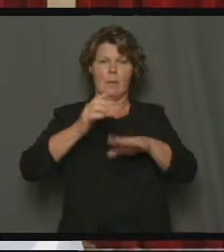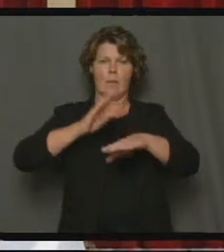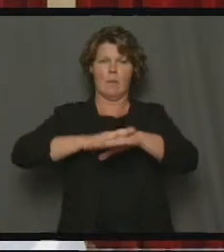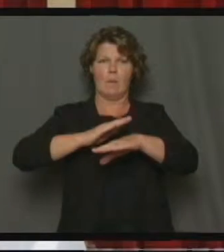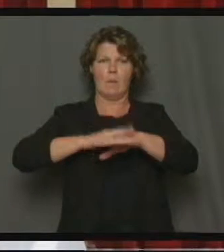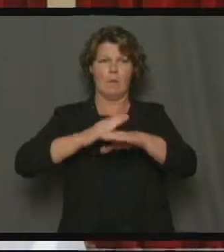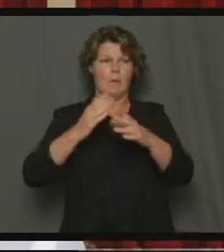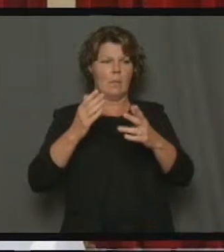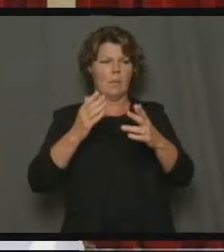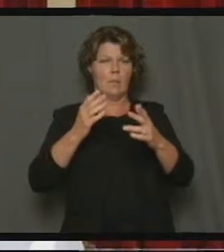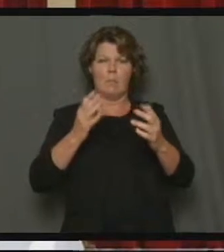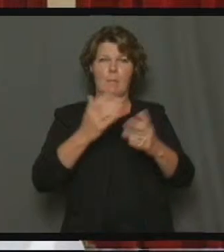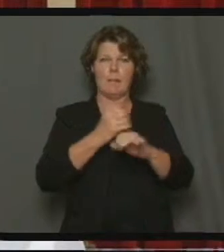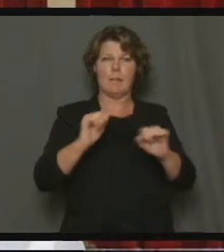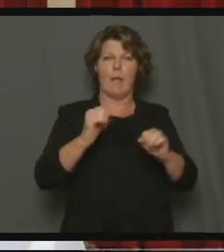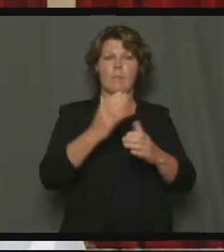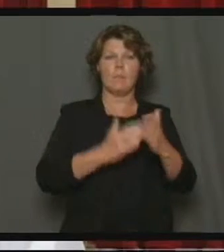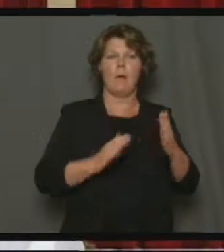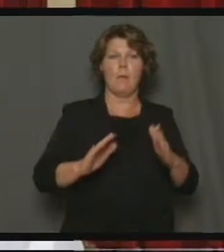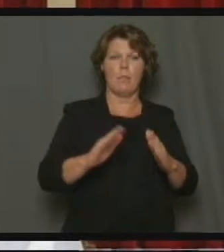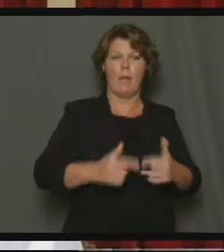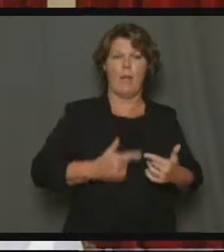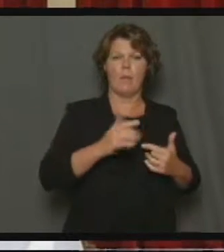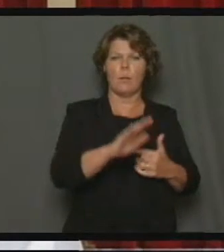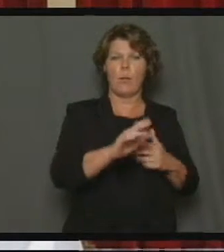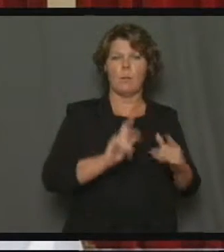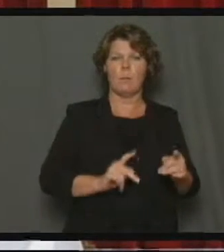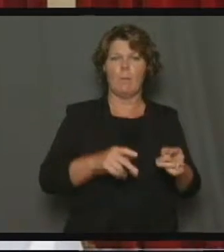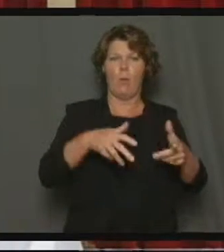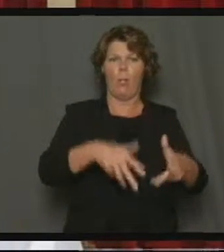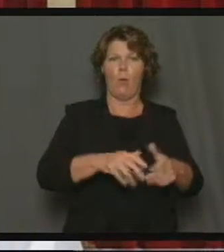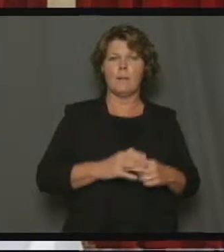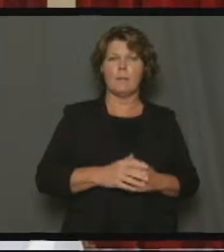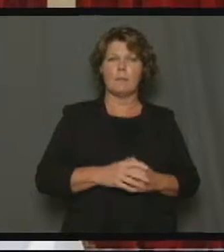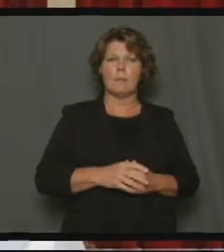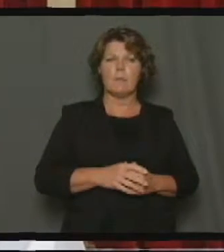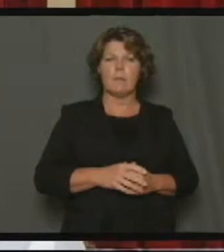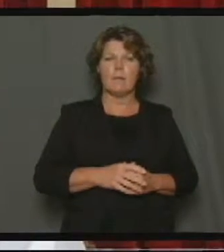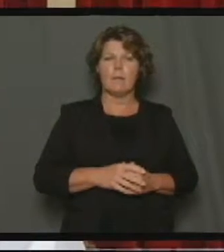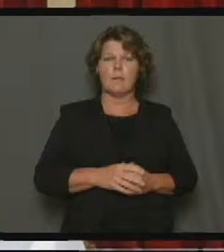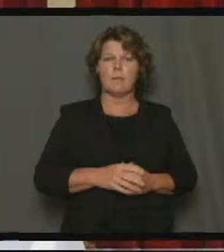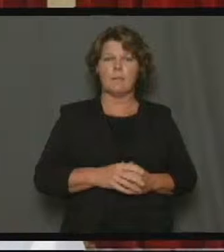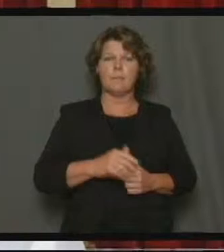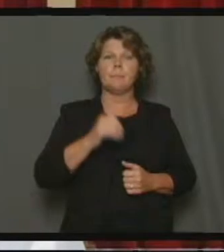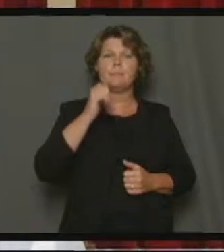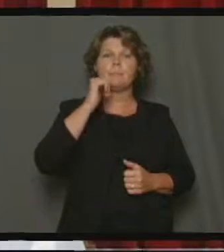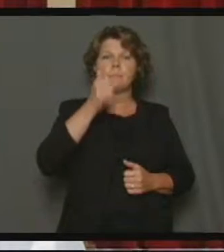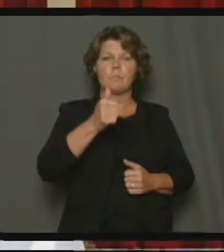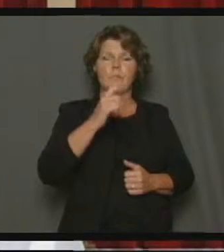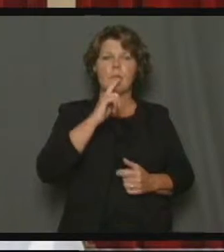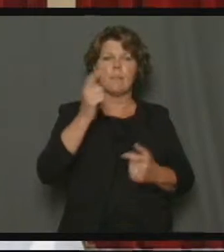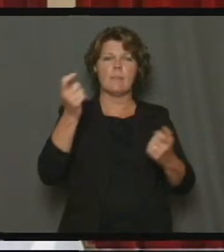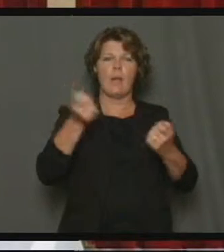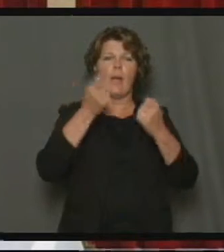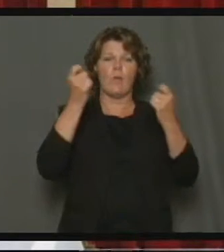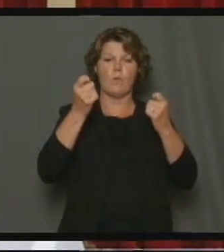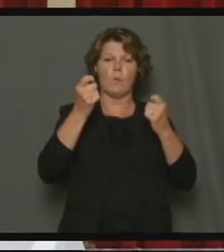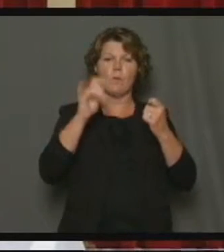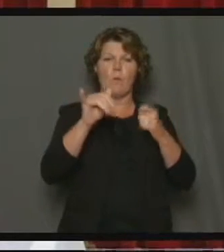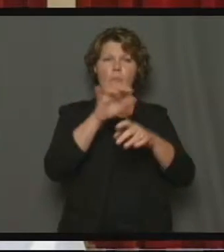have saved some of the lives of those lost at Pearl Harbor. Tomorrow is the anniversary of that